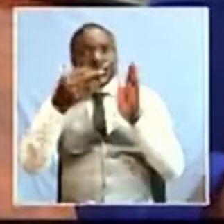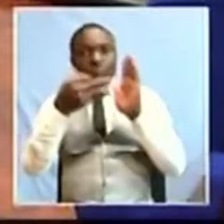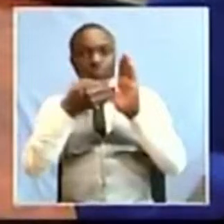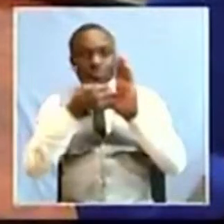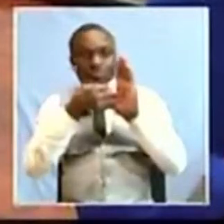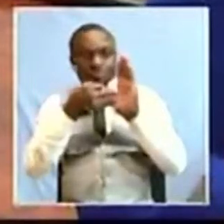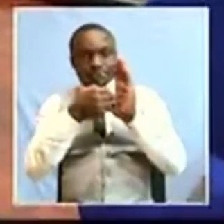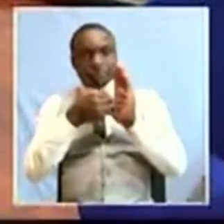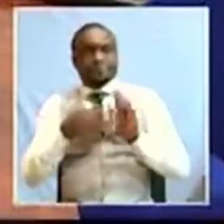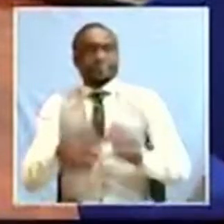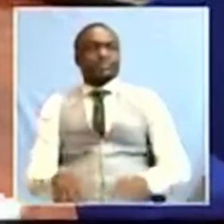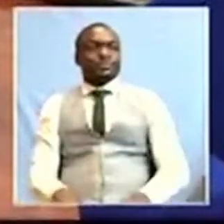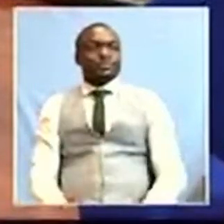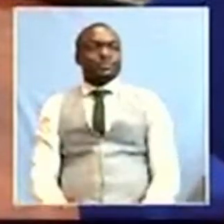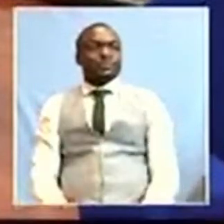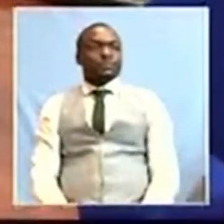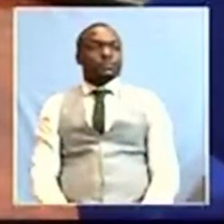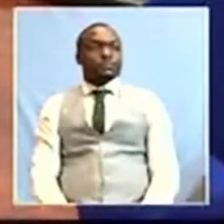February.